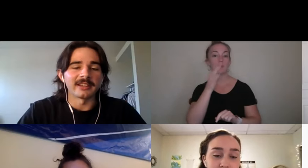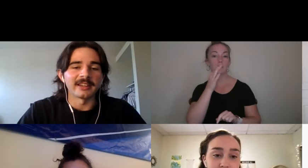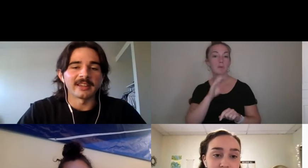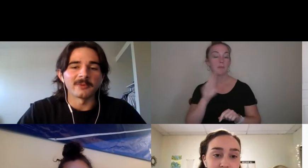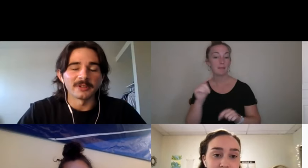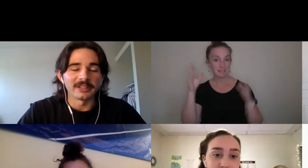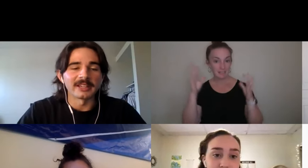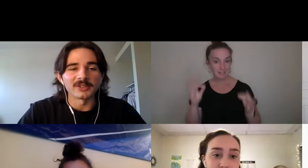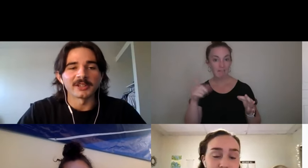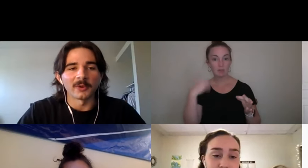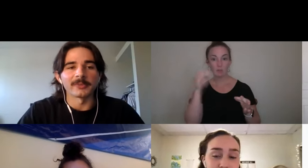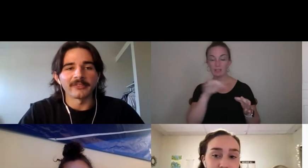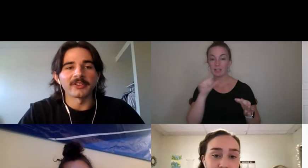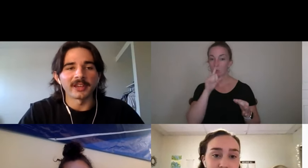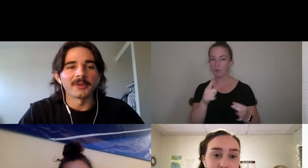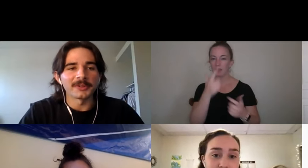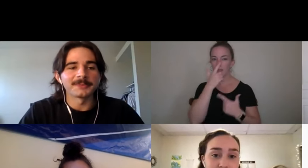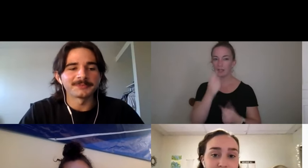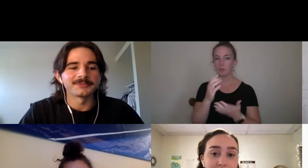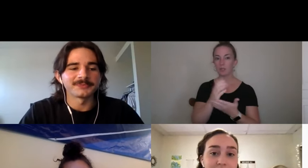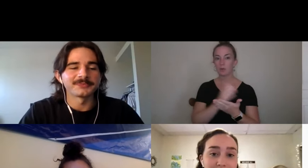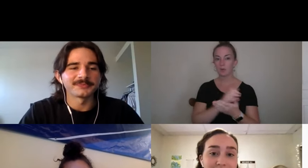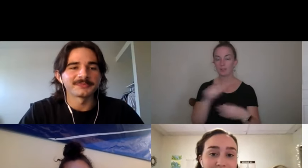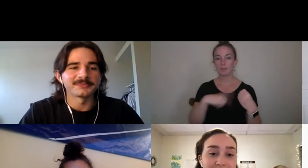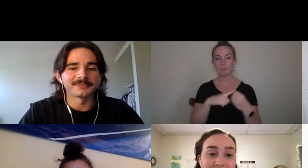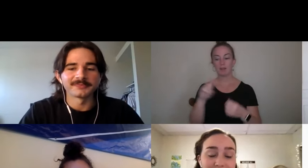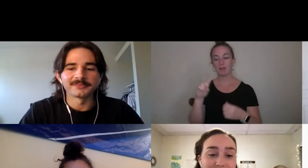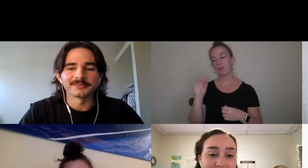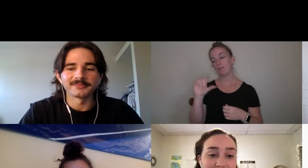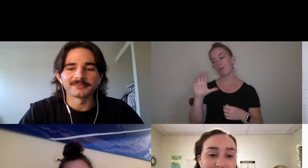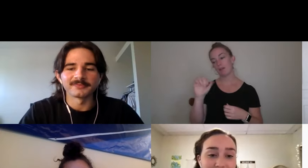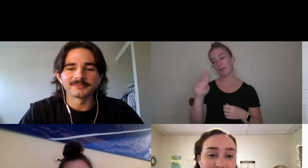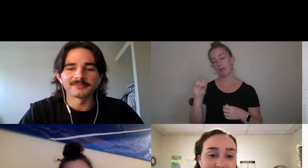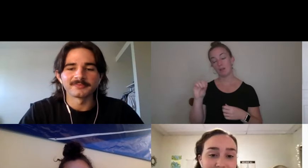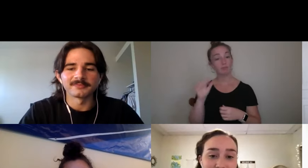looking like a really interesting course about volcanoes. That's awesome. Great.